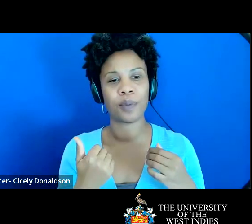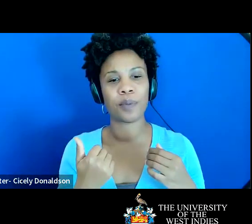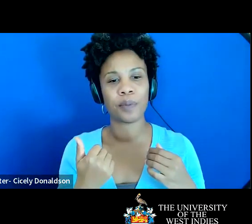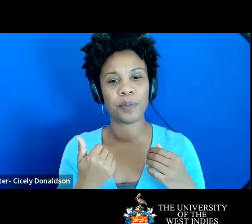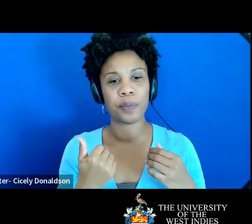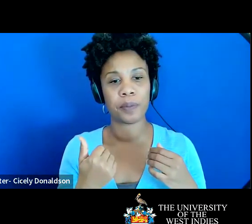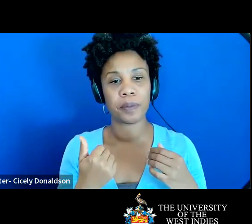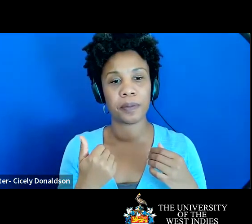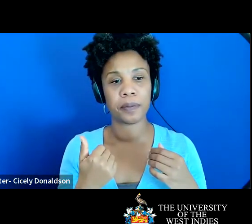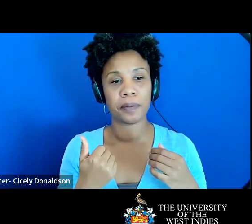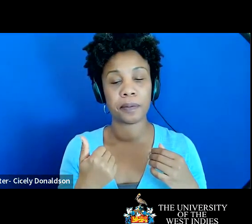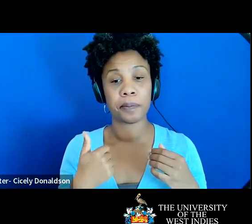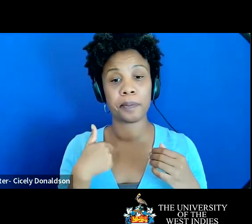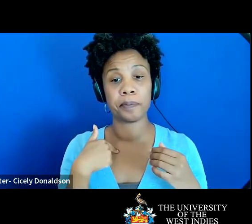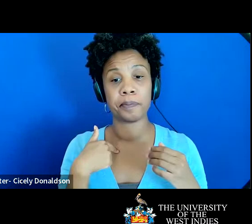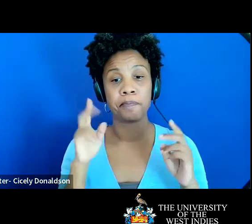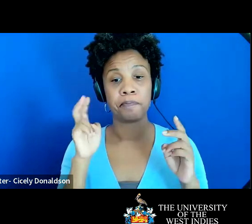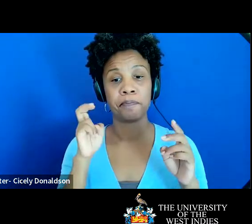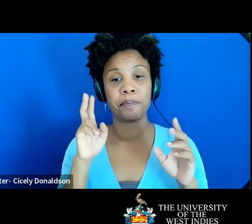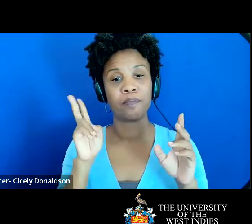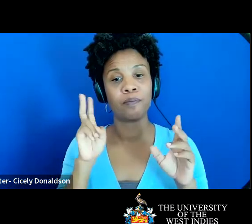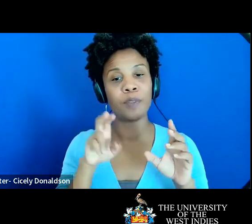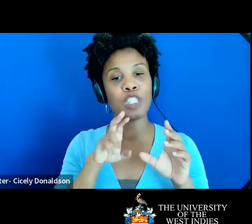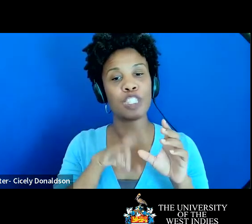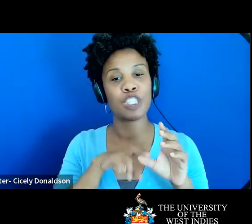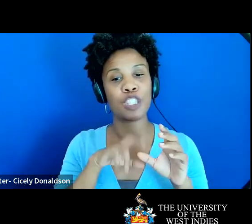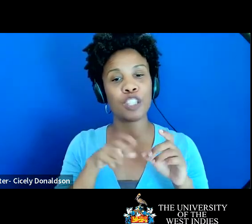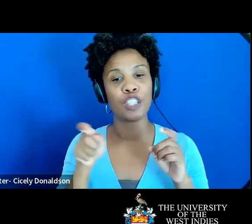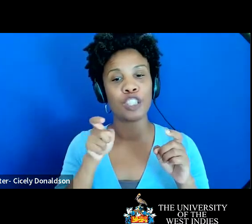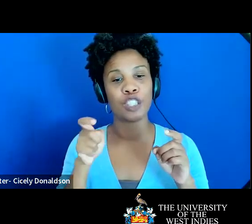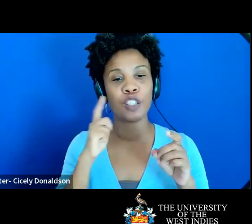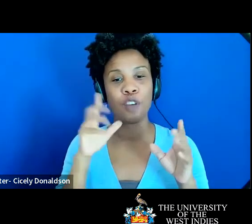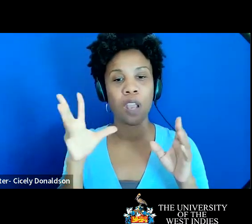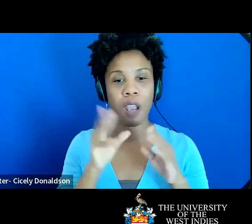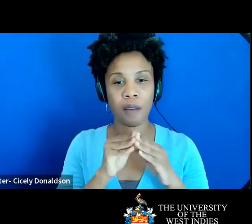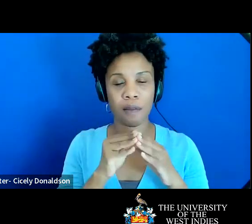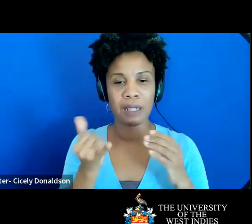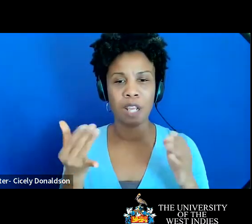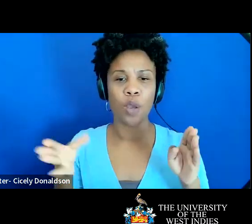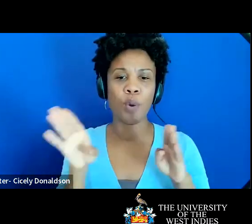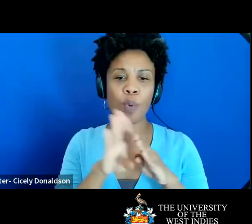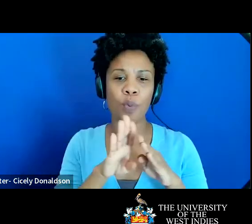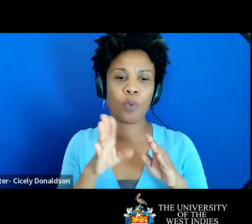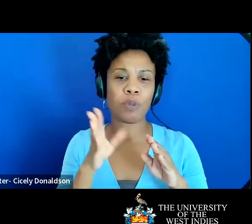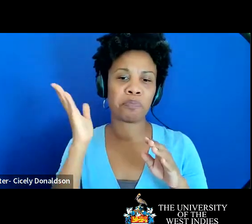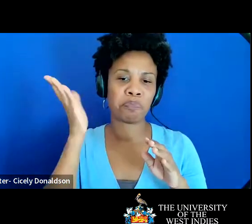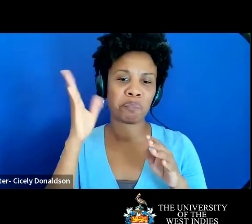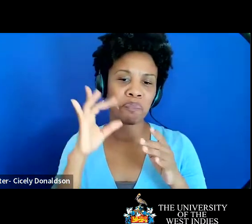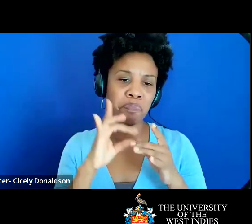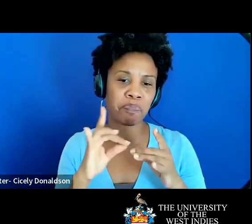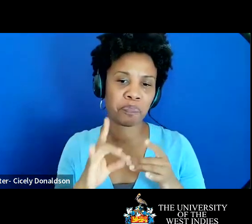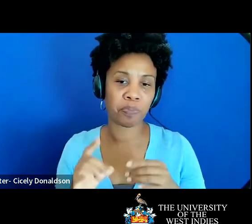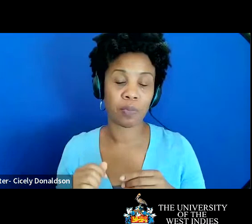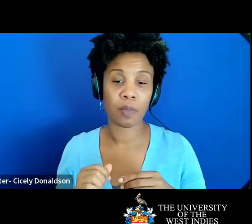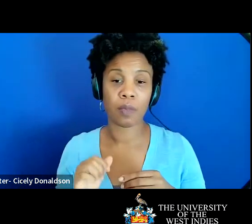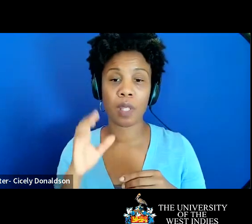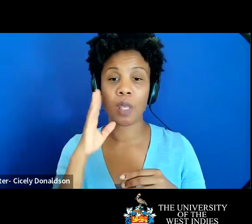with giving the closing remarks. And in doing so, there are 2 things that I'm going to be